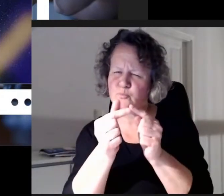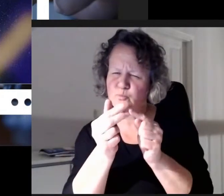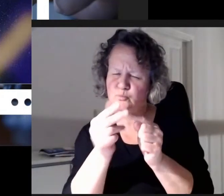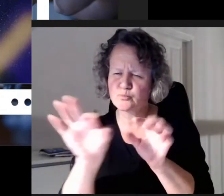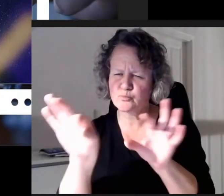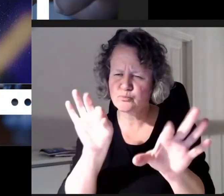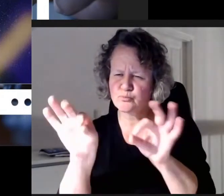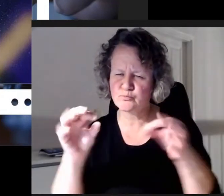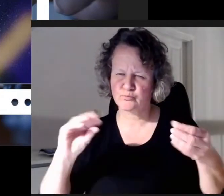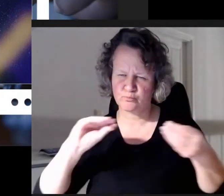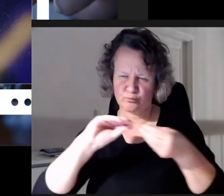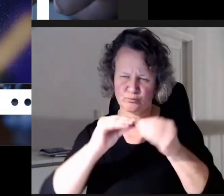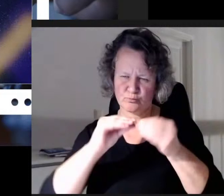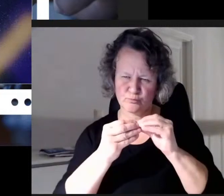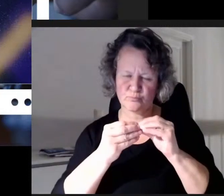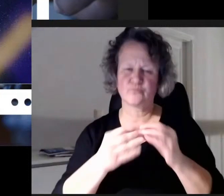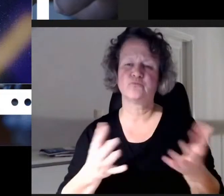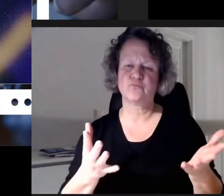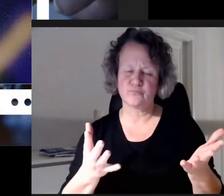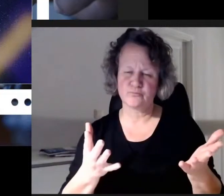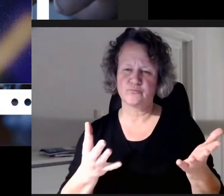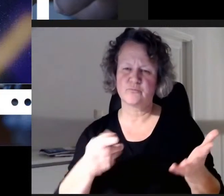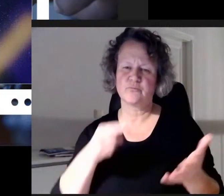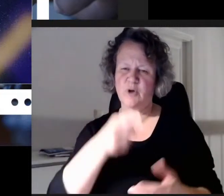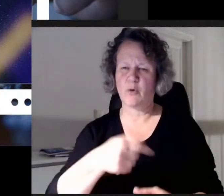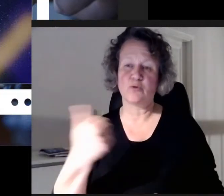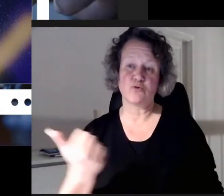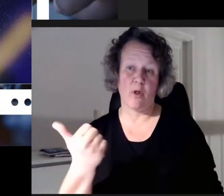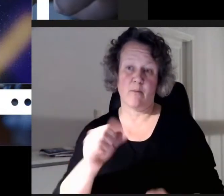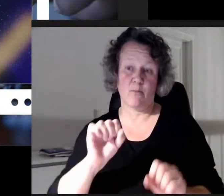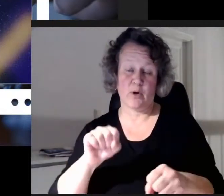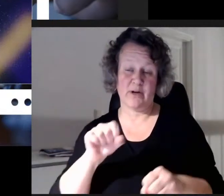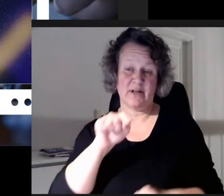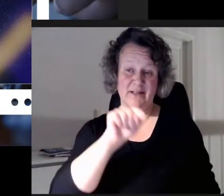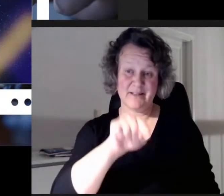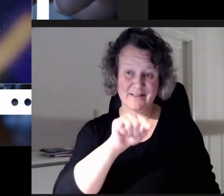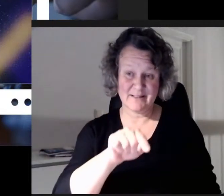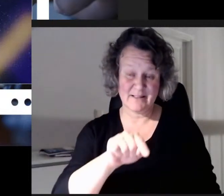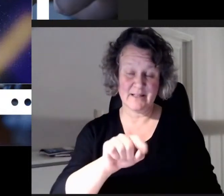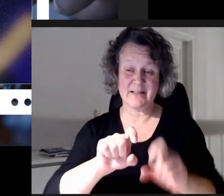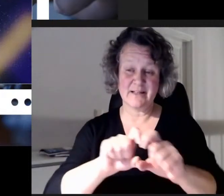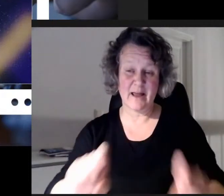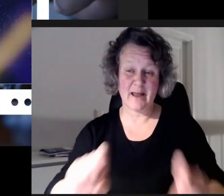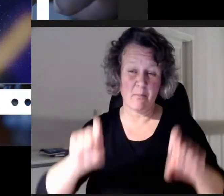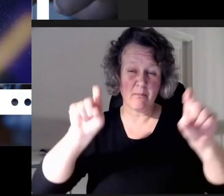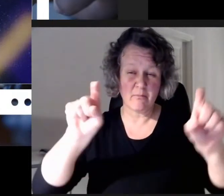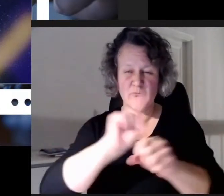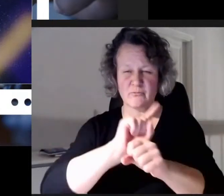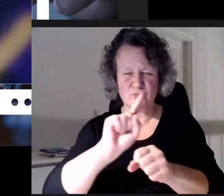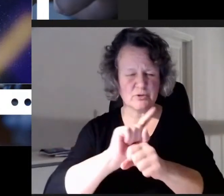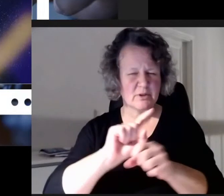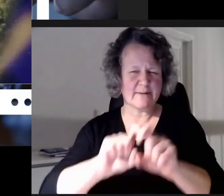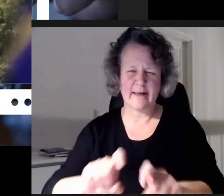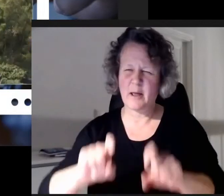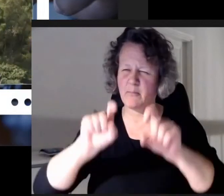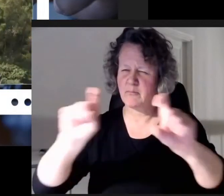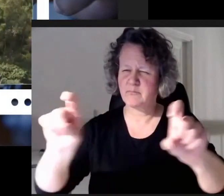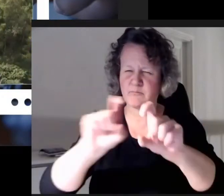crisis and report on it. And in short, it works very well. The subjects of climate